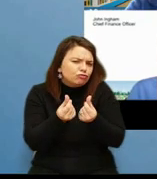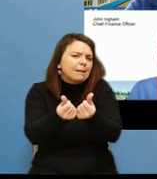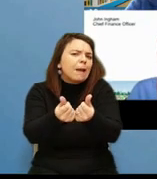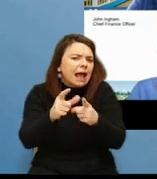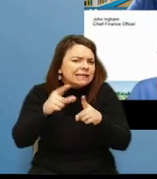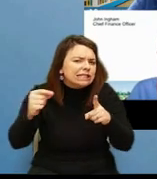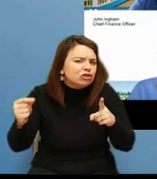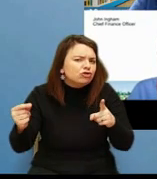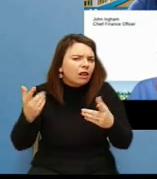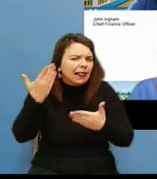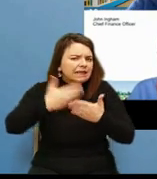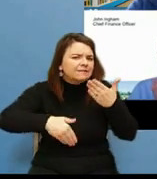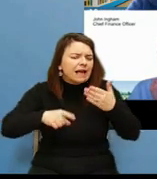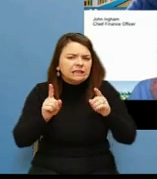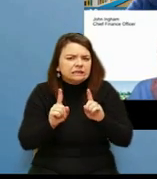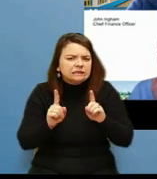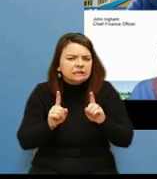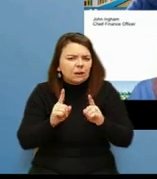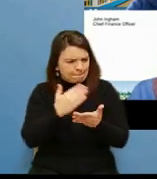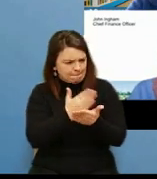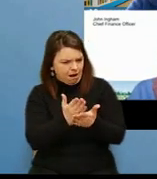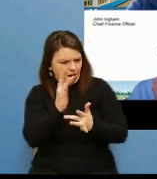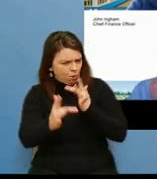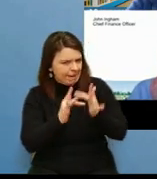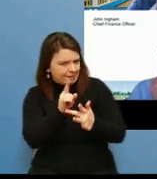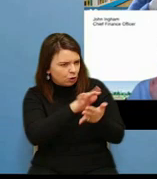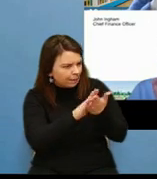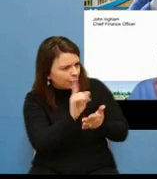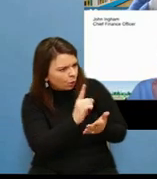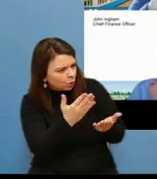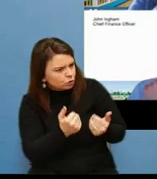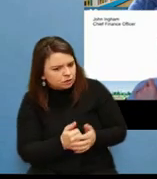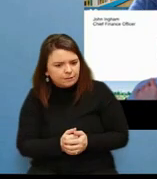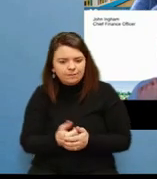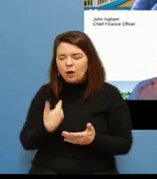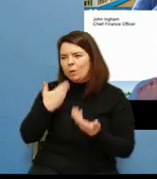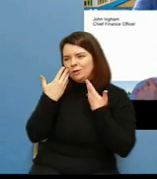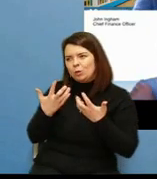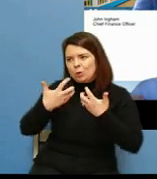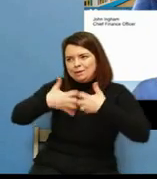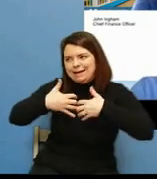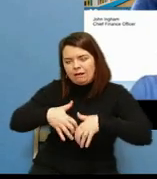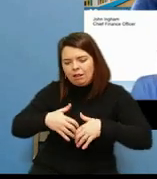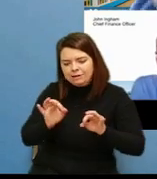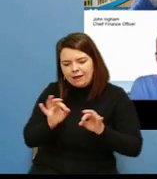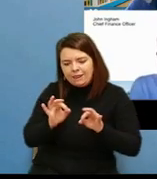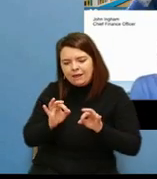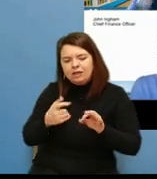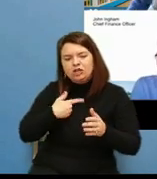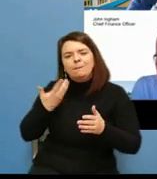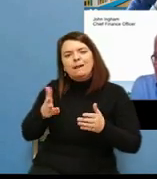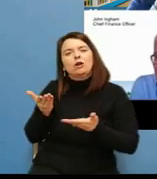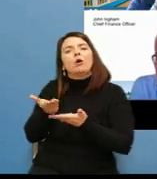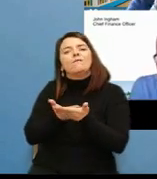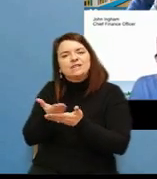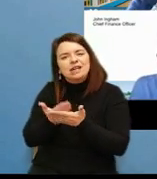Thanks for that, John. When you say the new streamlined digital interface, what exactly part of the website are you referring to when you say that? I don't know